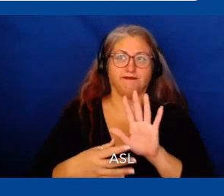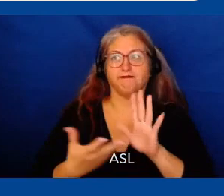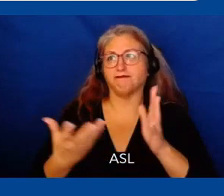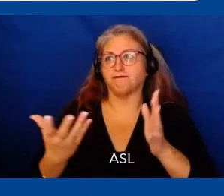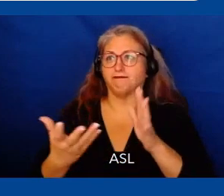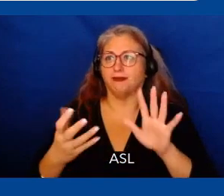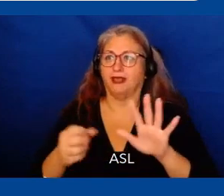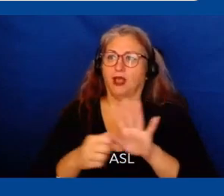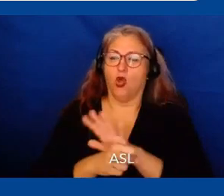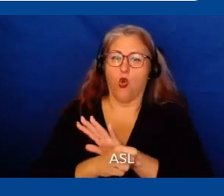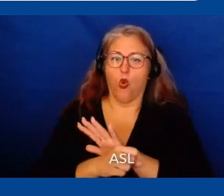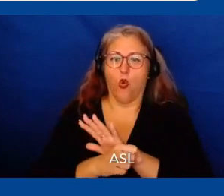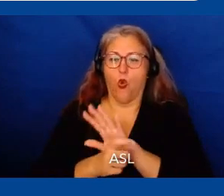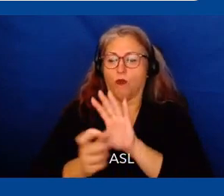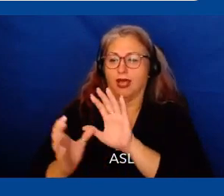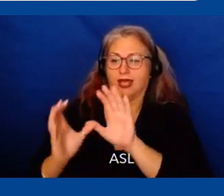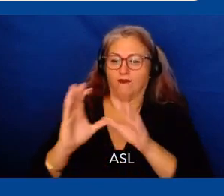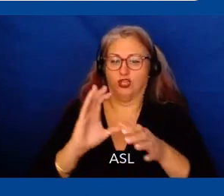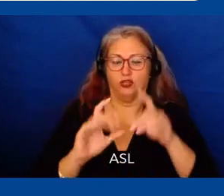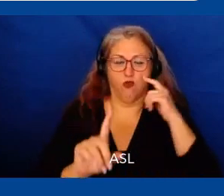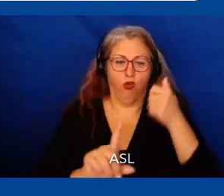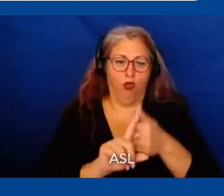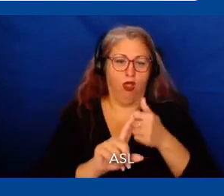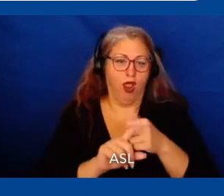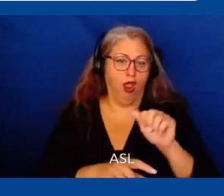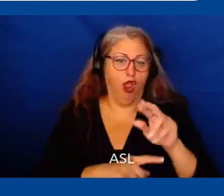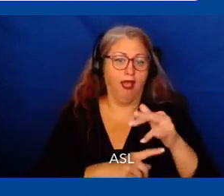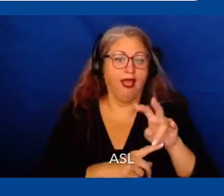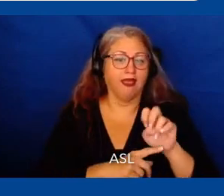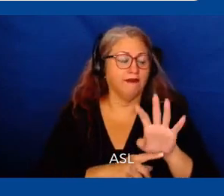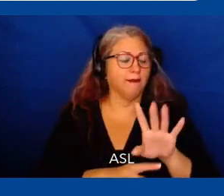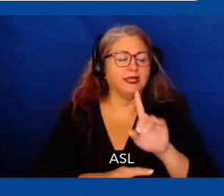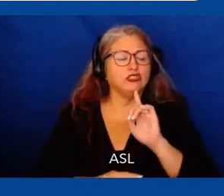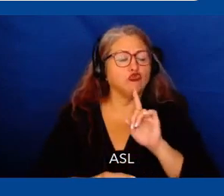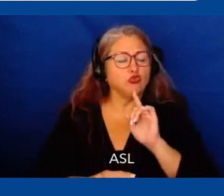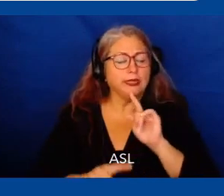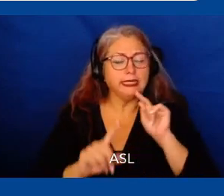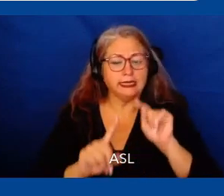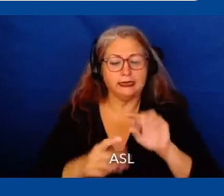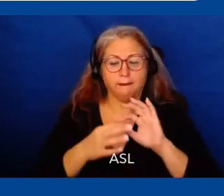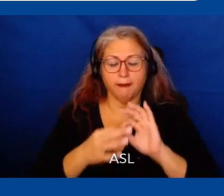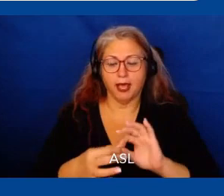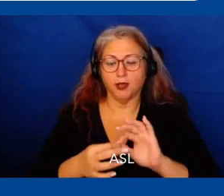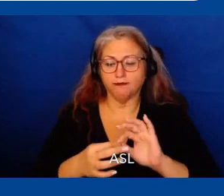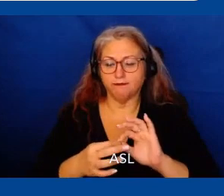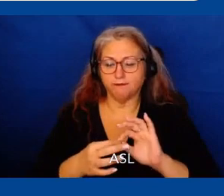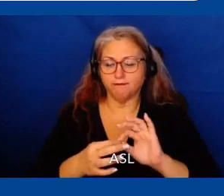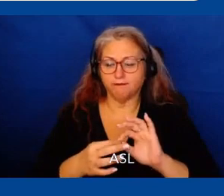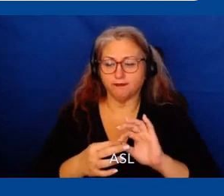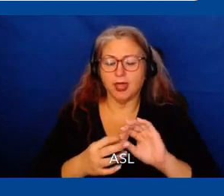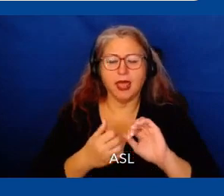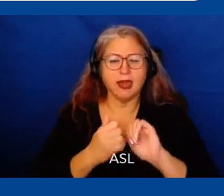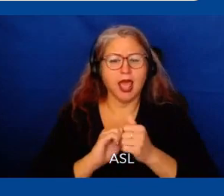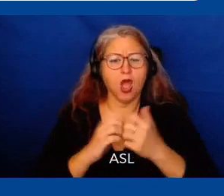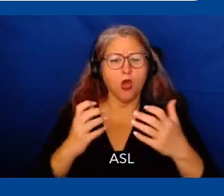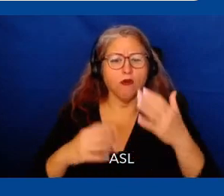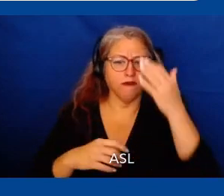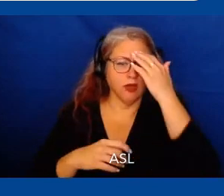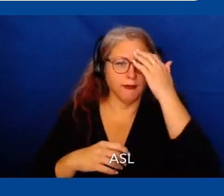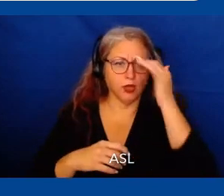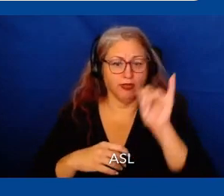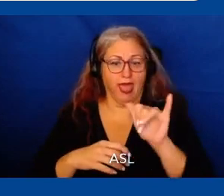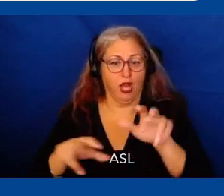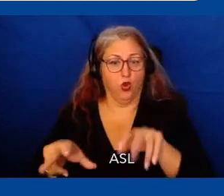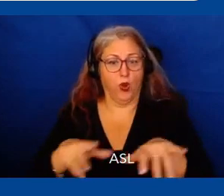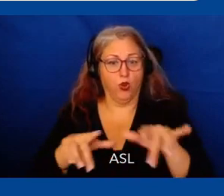the whole configuration of the archive itself, and it's really about how familiar like the recording